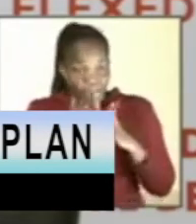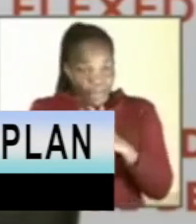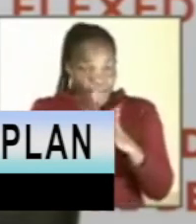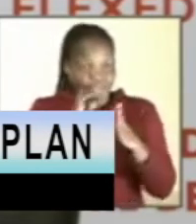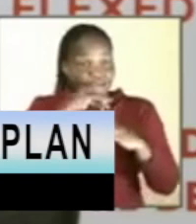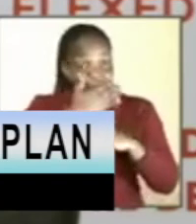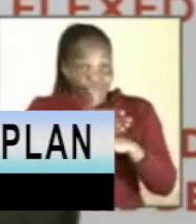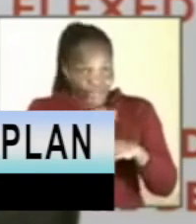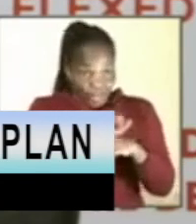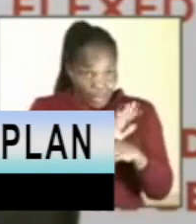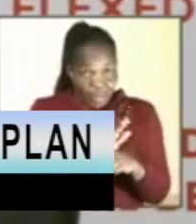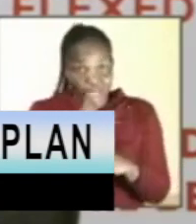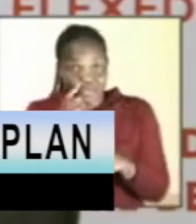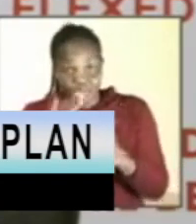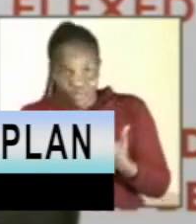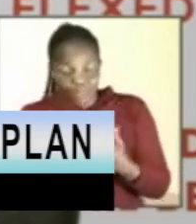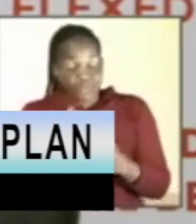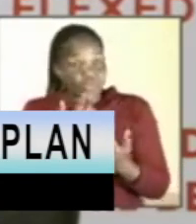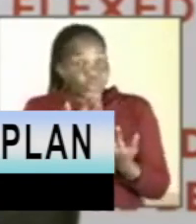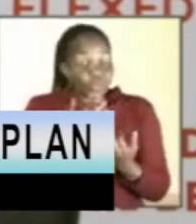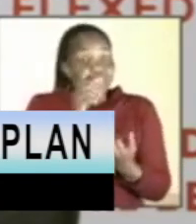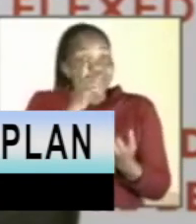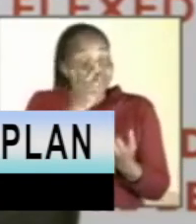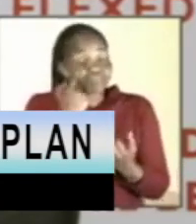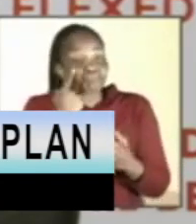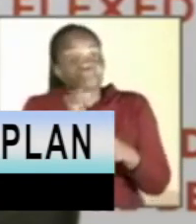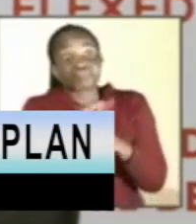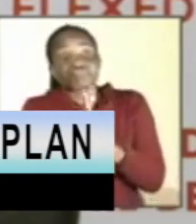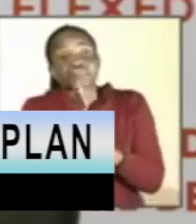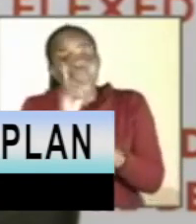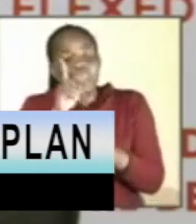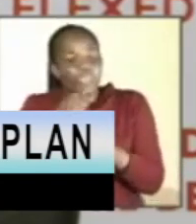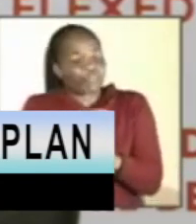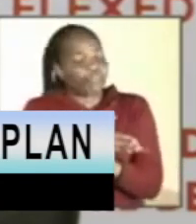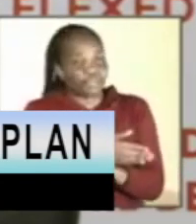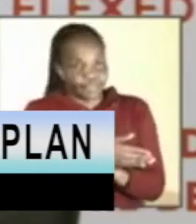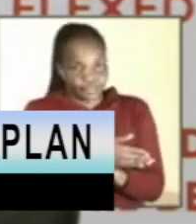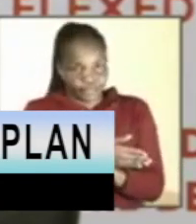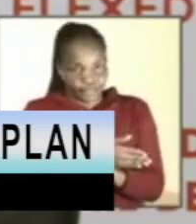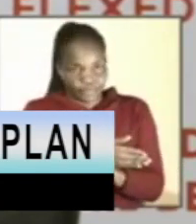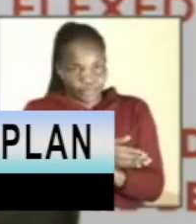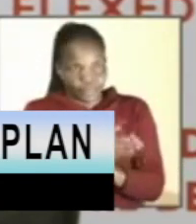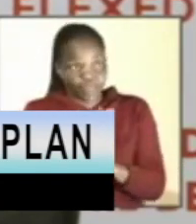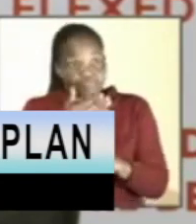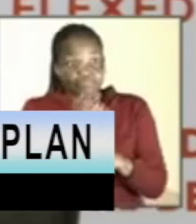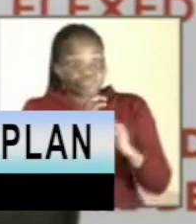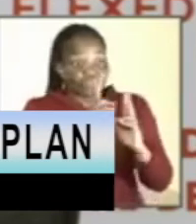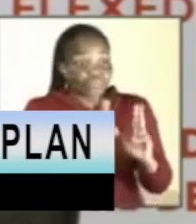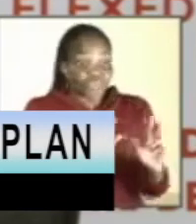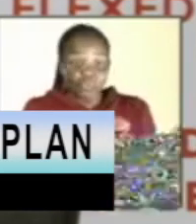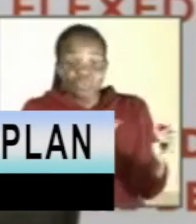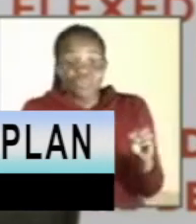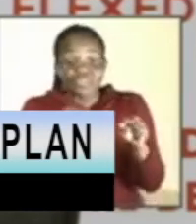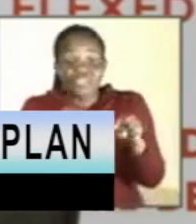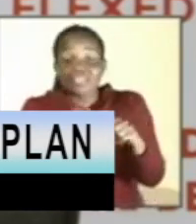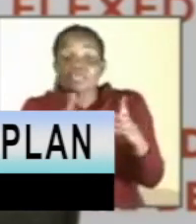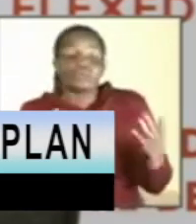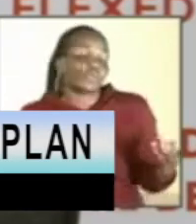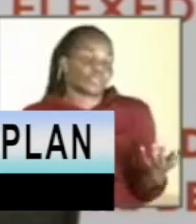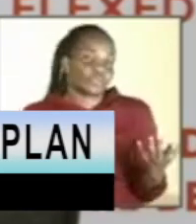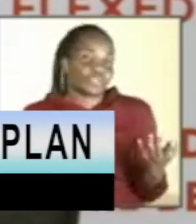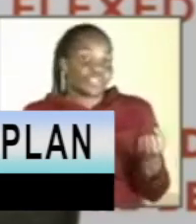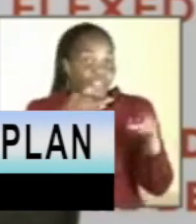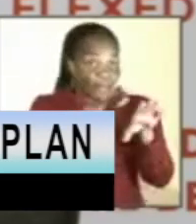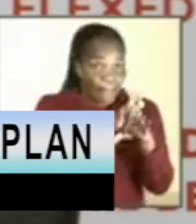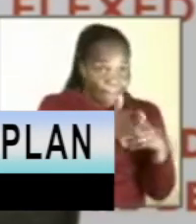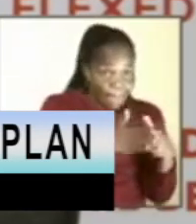that when we are told that now we are done with COVID-19, what happens to these people? So we are reintegrating